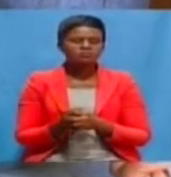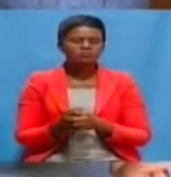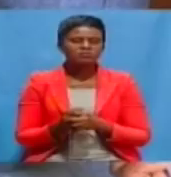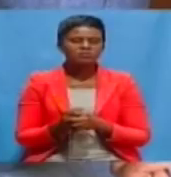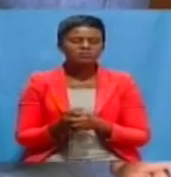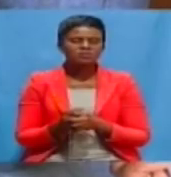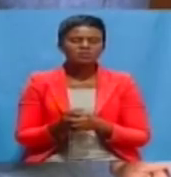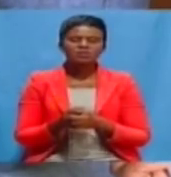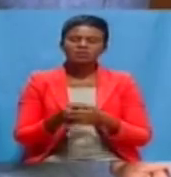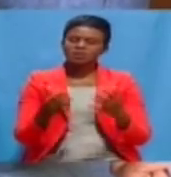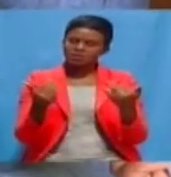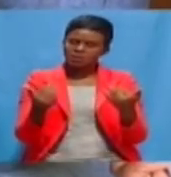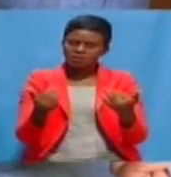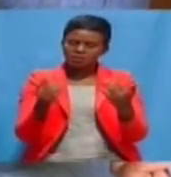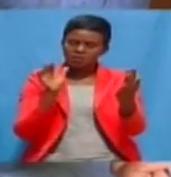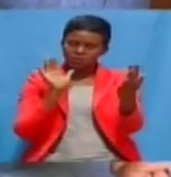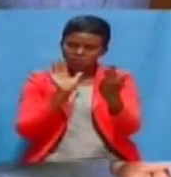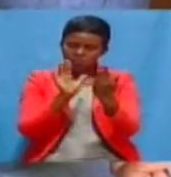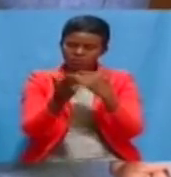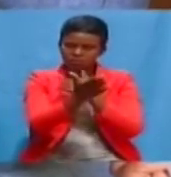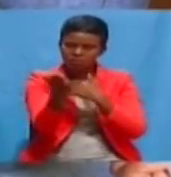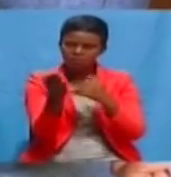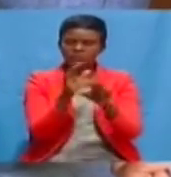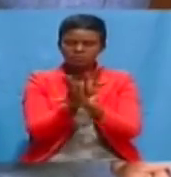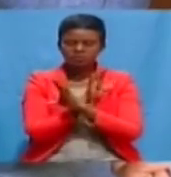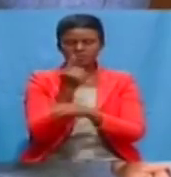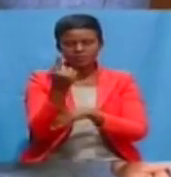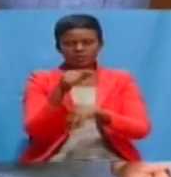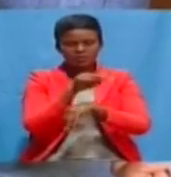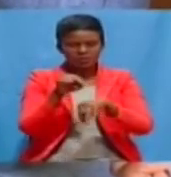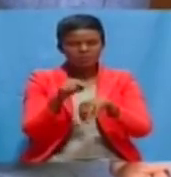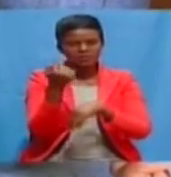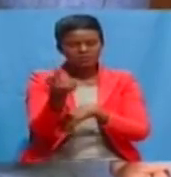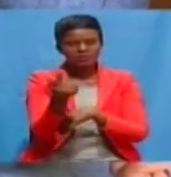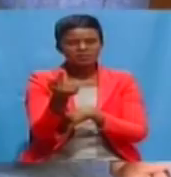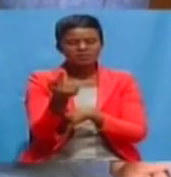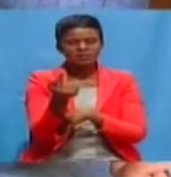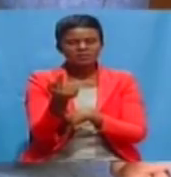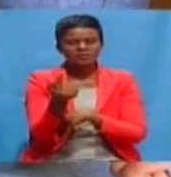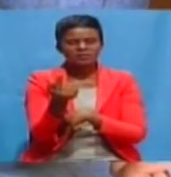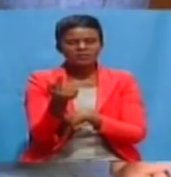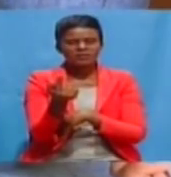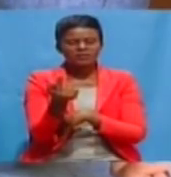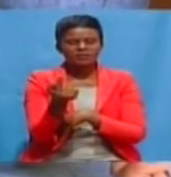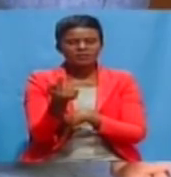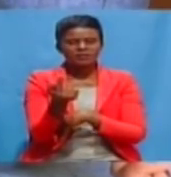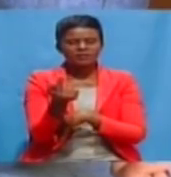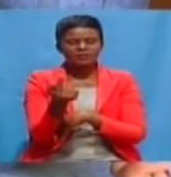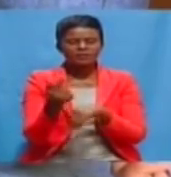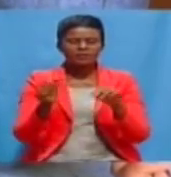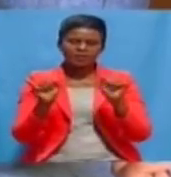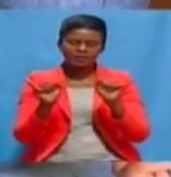So my approach to the One Zambia, One Nation program was